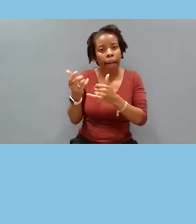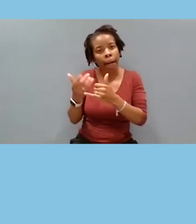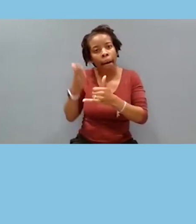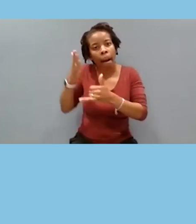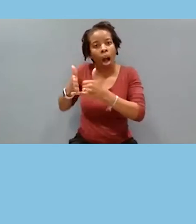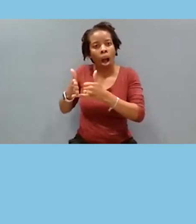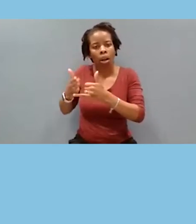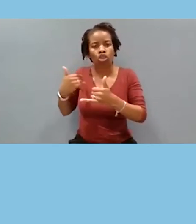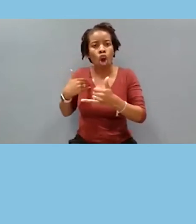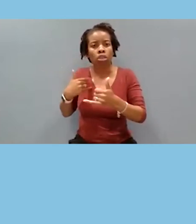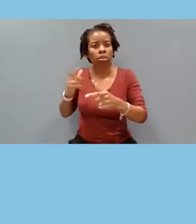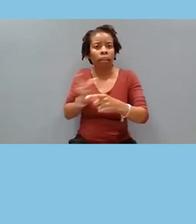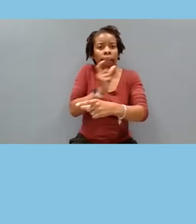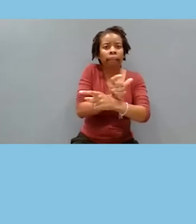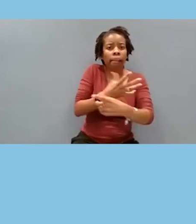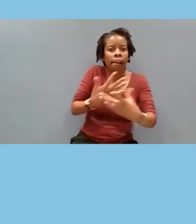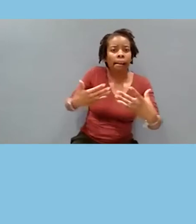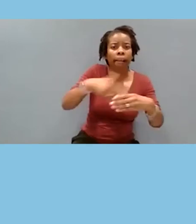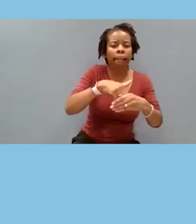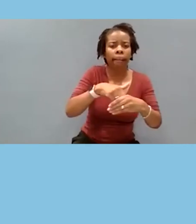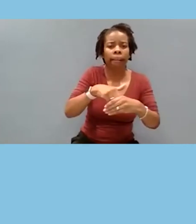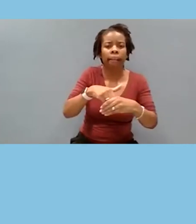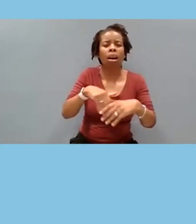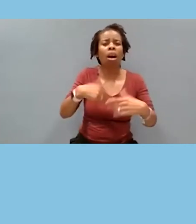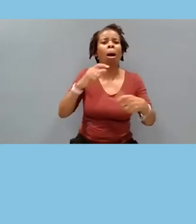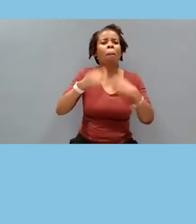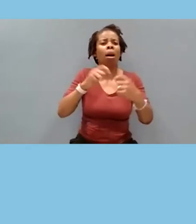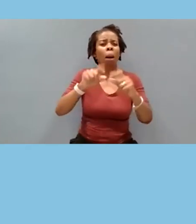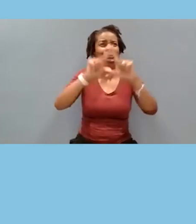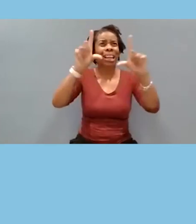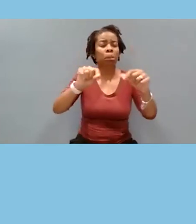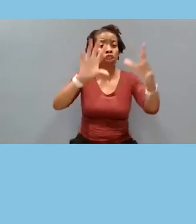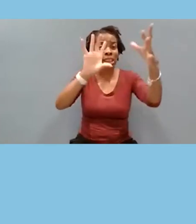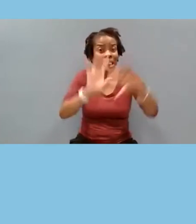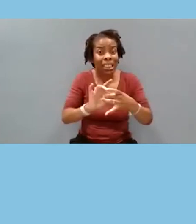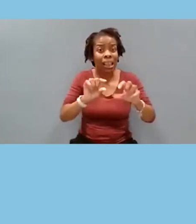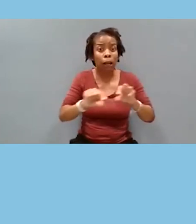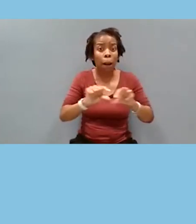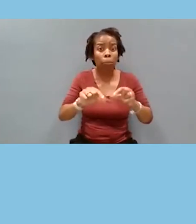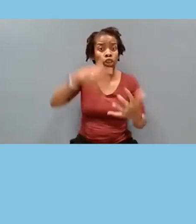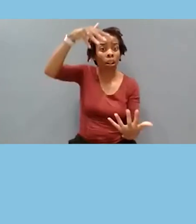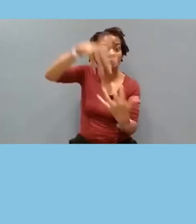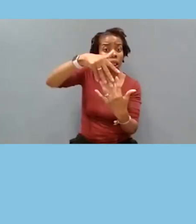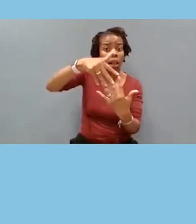and captioning become discordant. This too is also amazing and baffling.